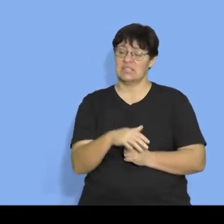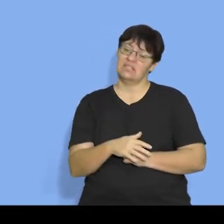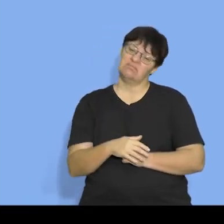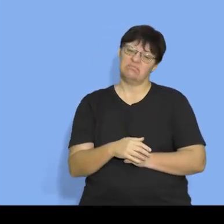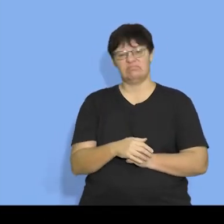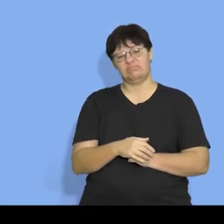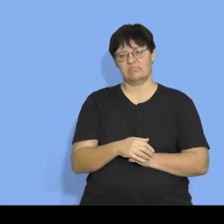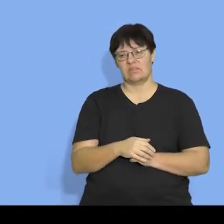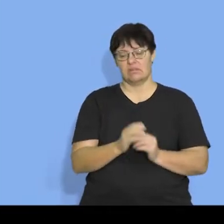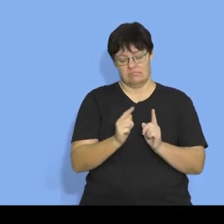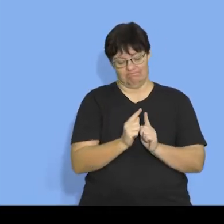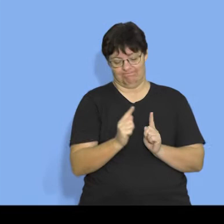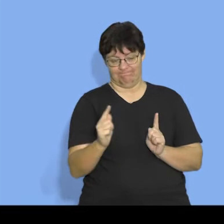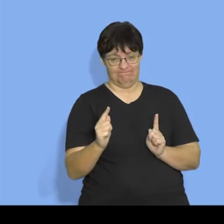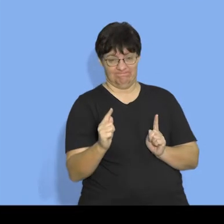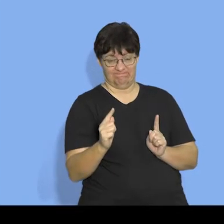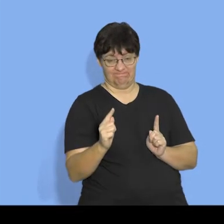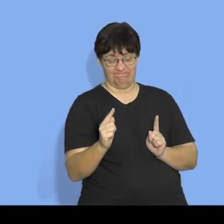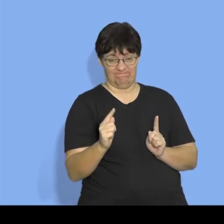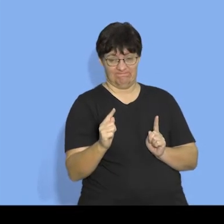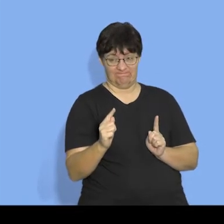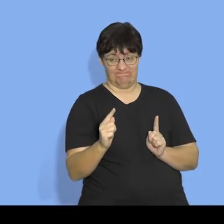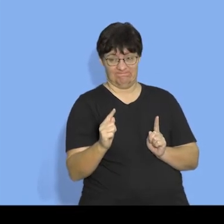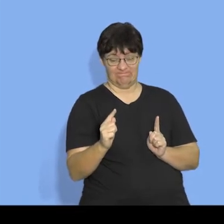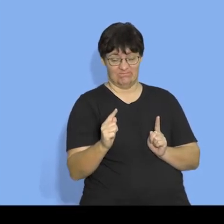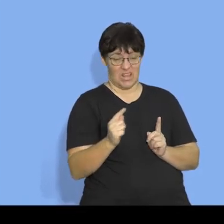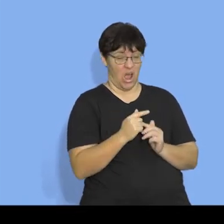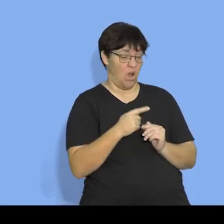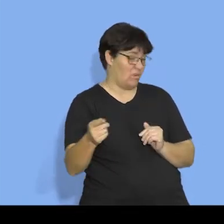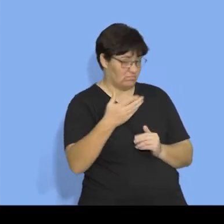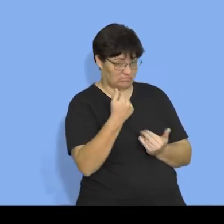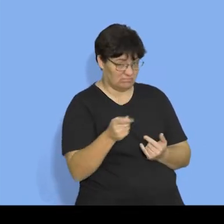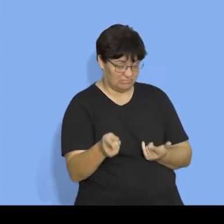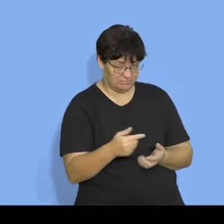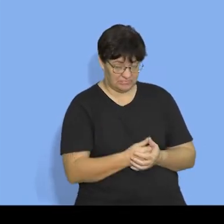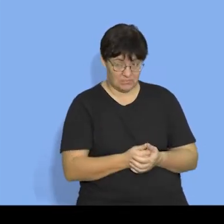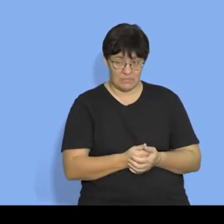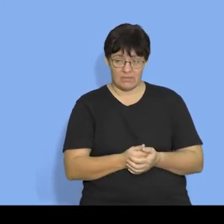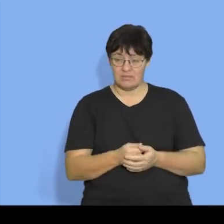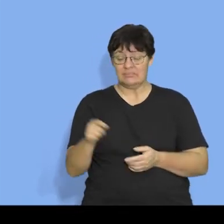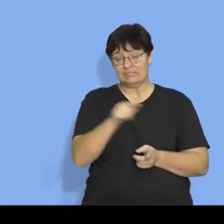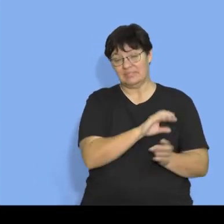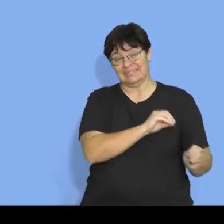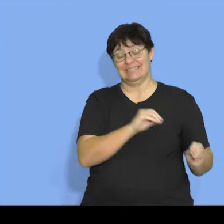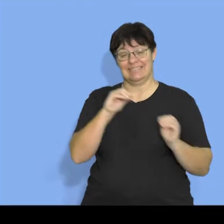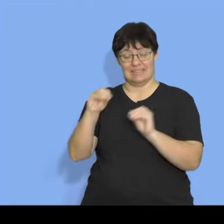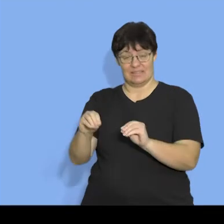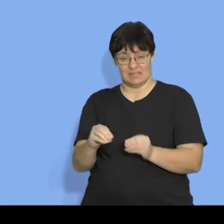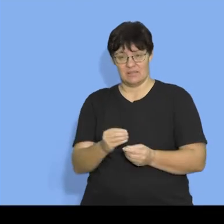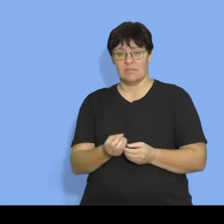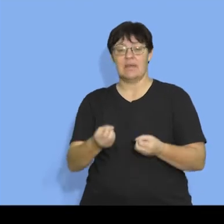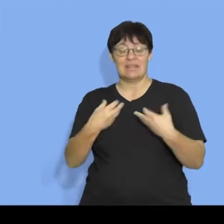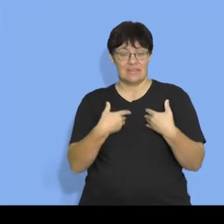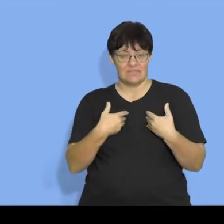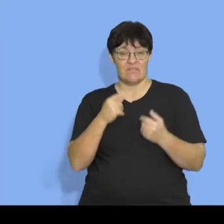velocity is only this little piece here, whatever that distance is, okay? That displacement would give